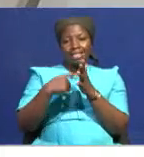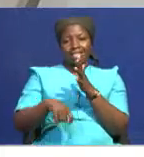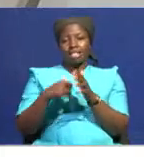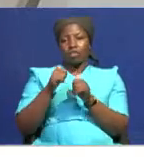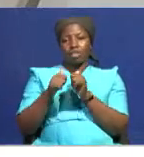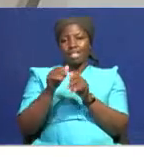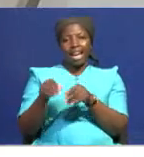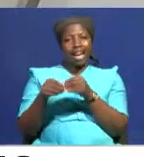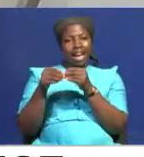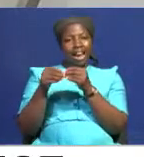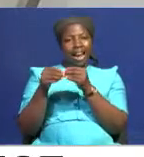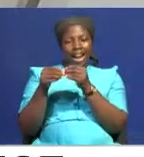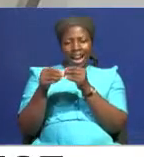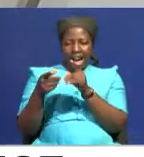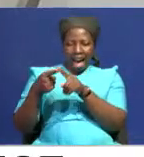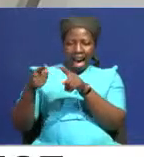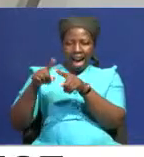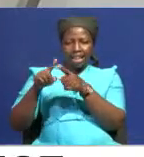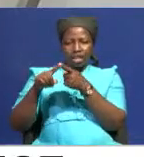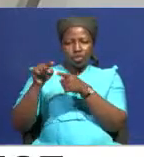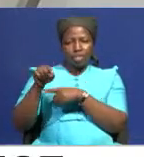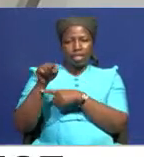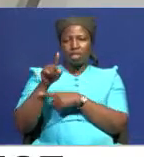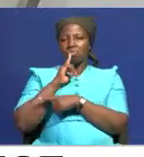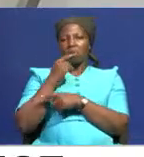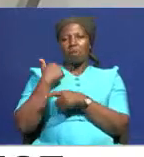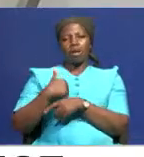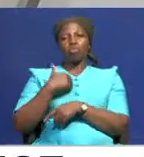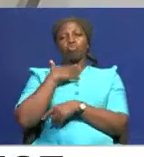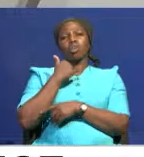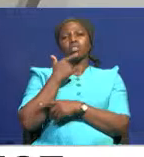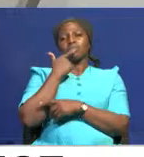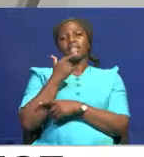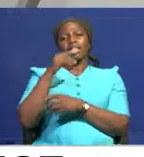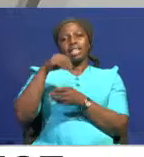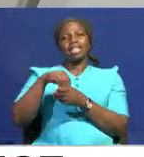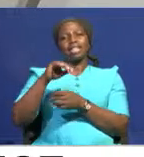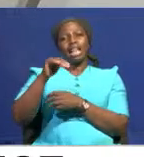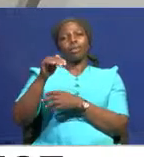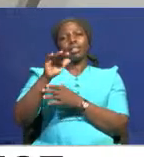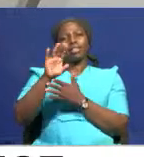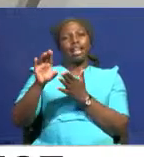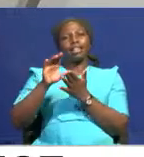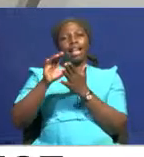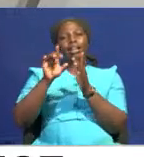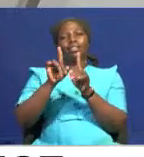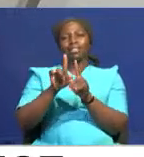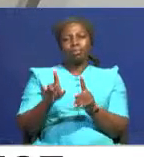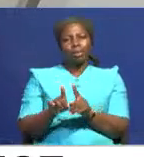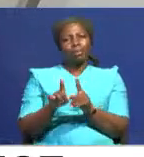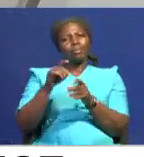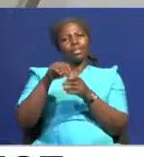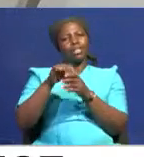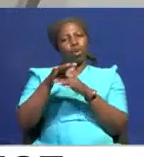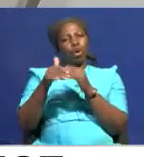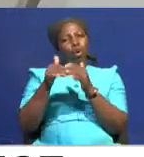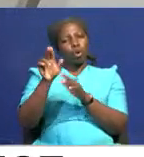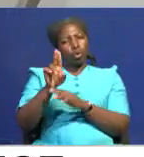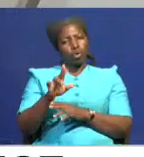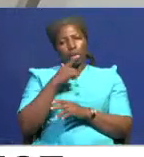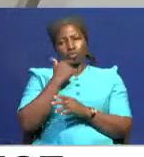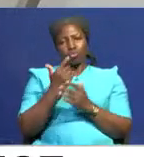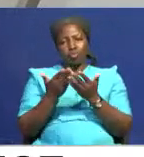imposed on all of these. So I'd like to say in the urban sectors, or let's say in all consumers that are